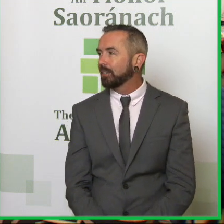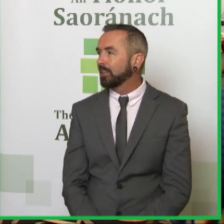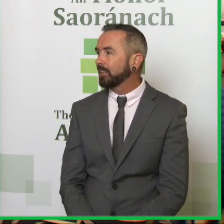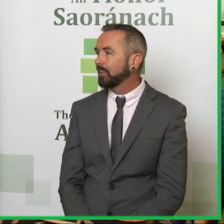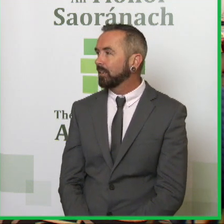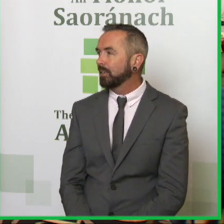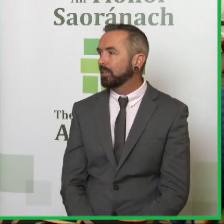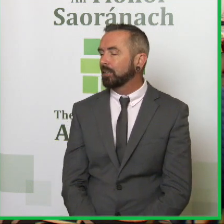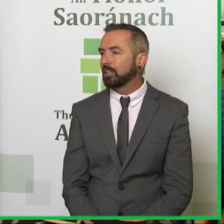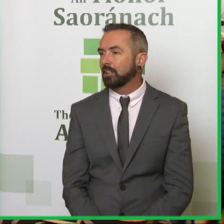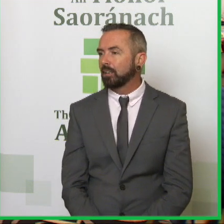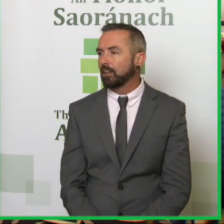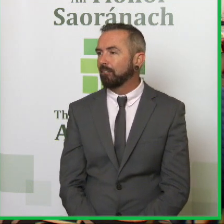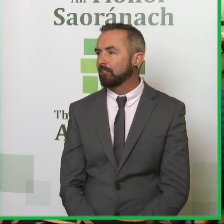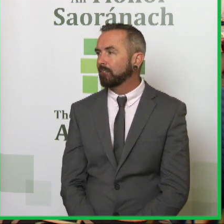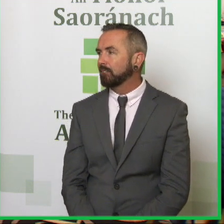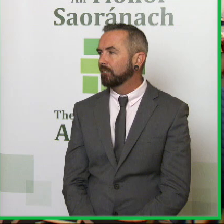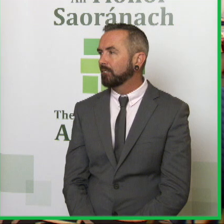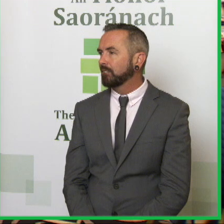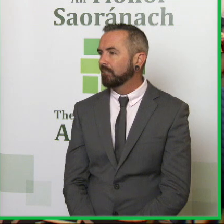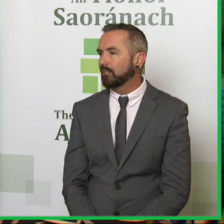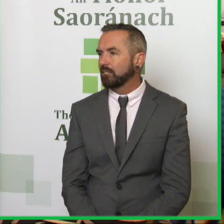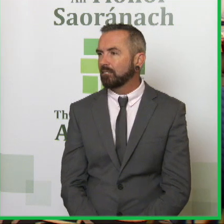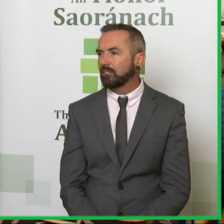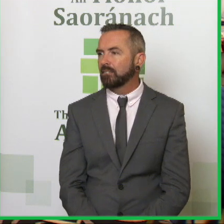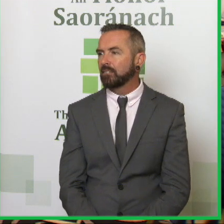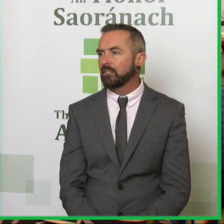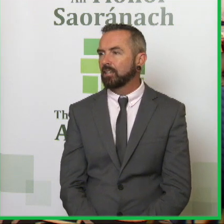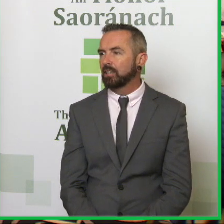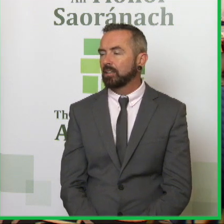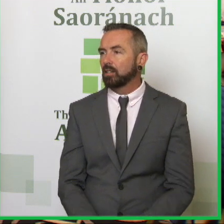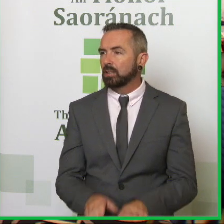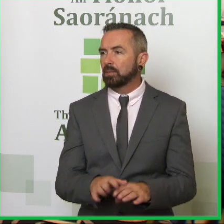fine. Tab 10 is in.